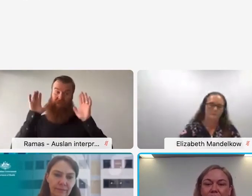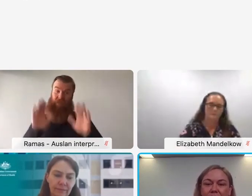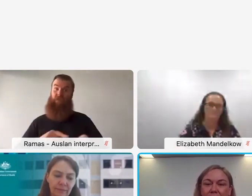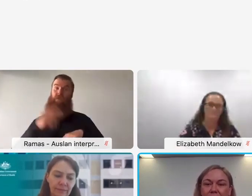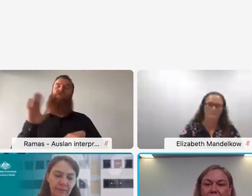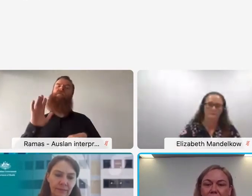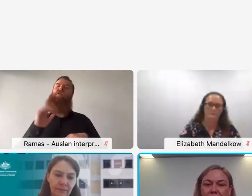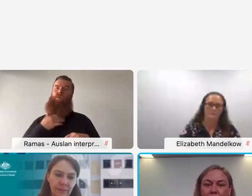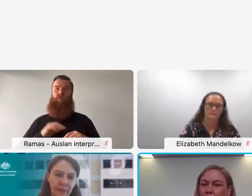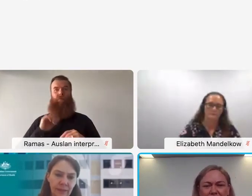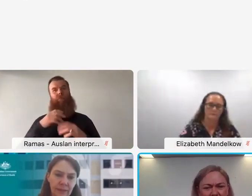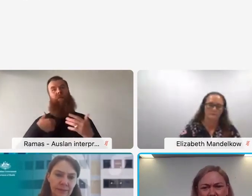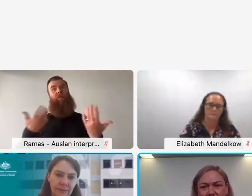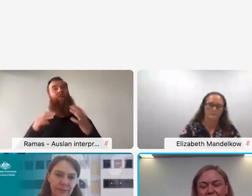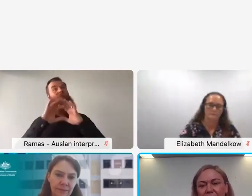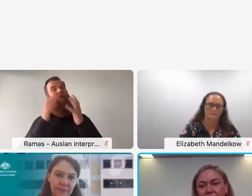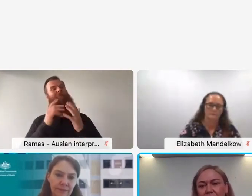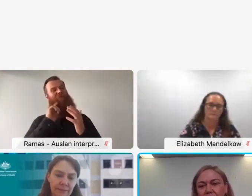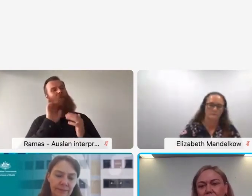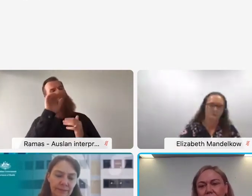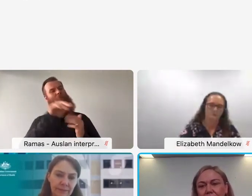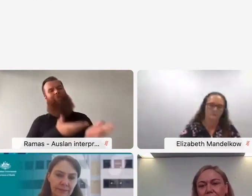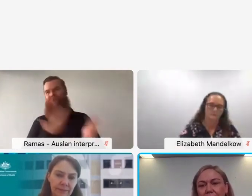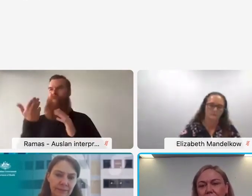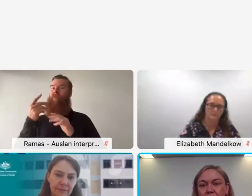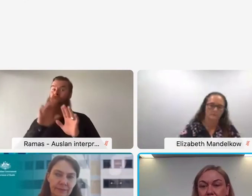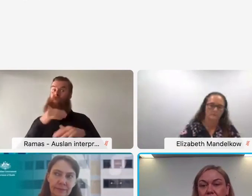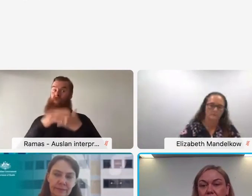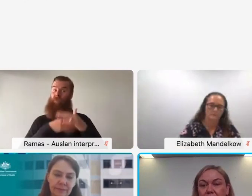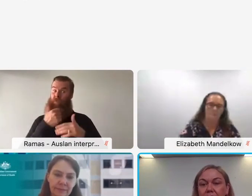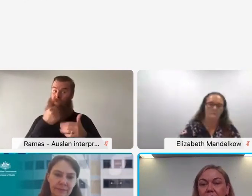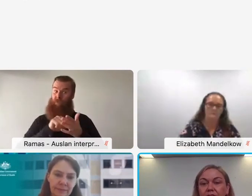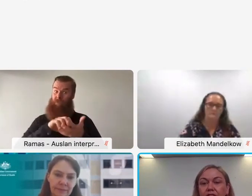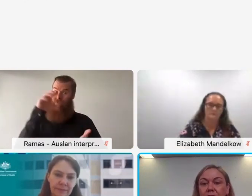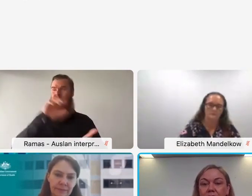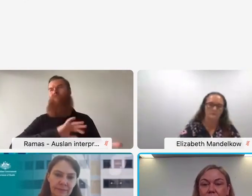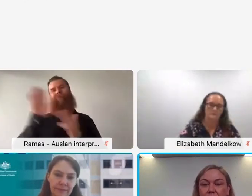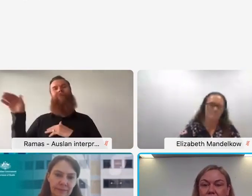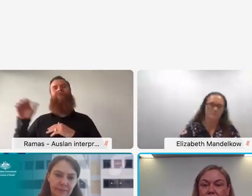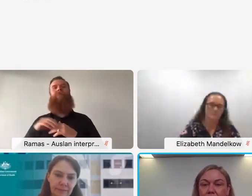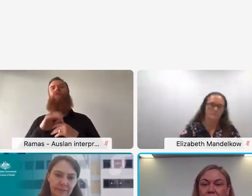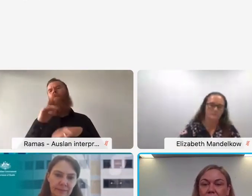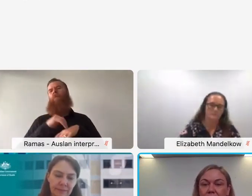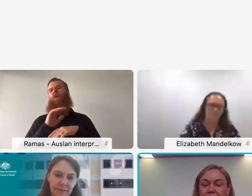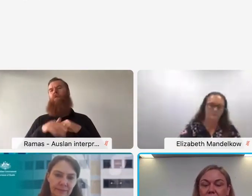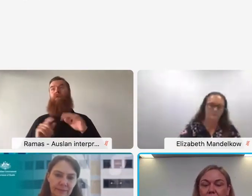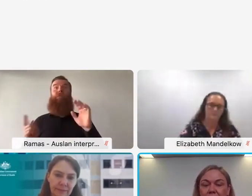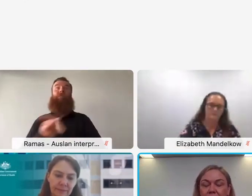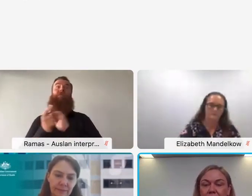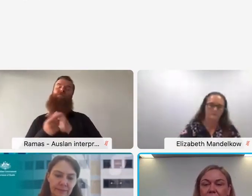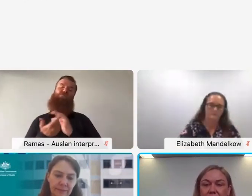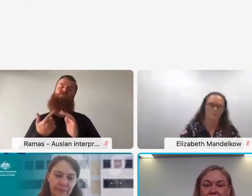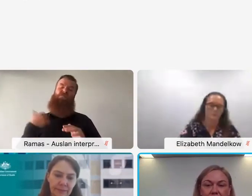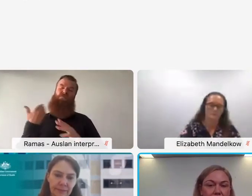So it's not really an issue. Absconding is an issue in small pockets,